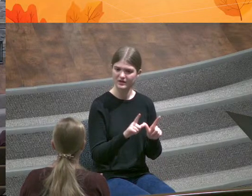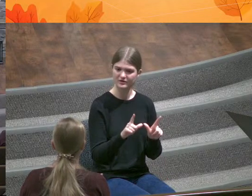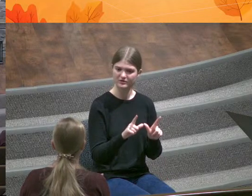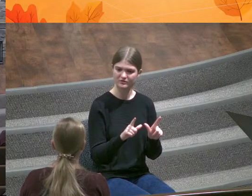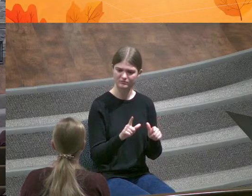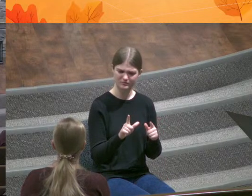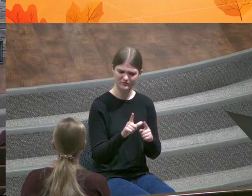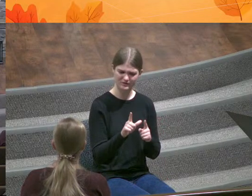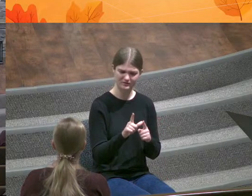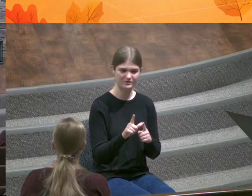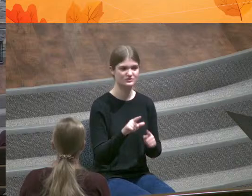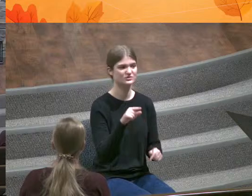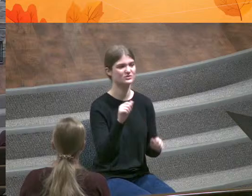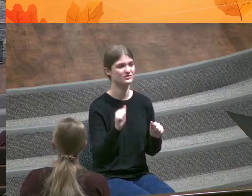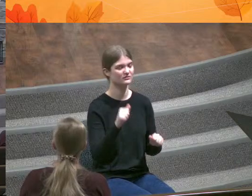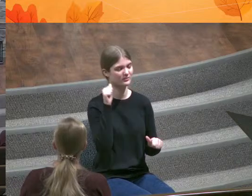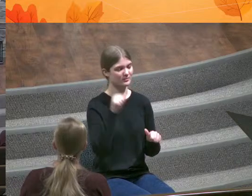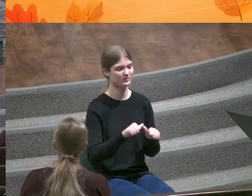Passages.